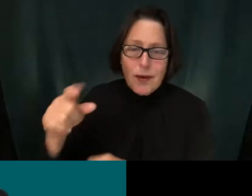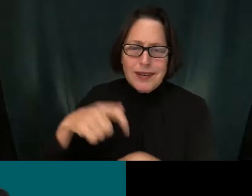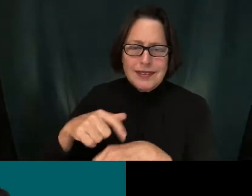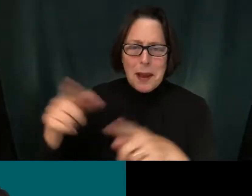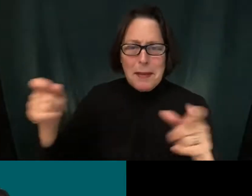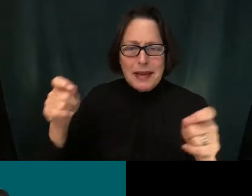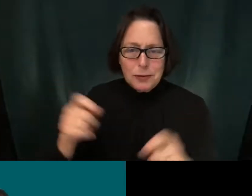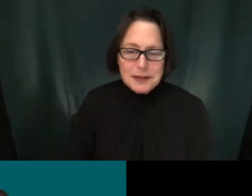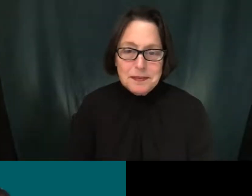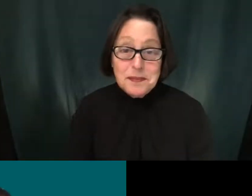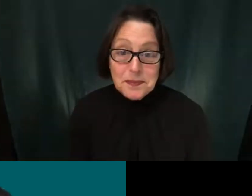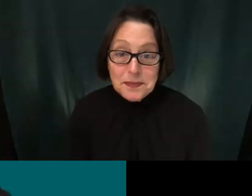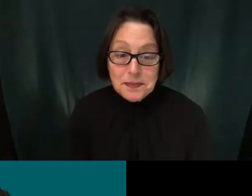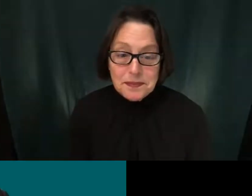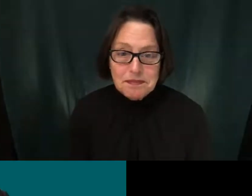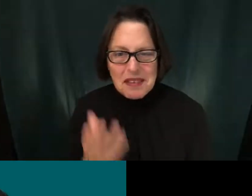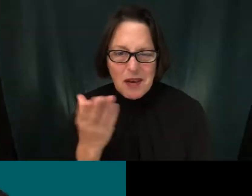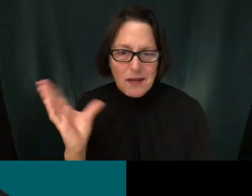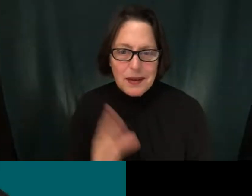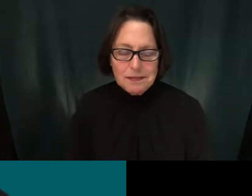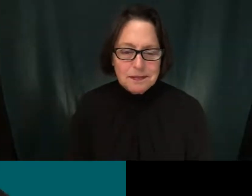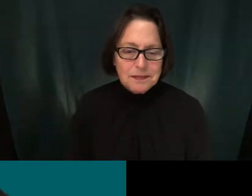use. Yeah, absolutely.